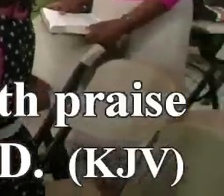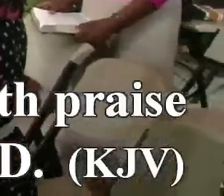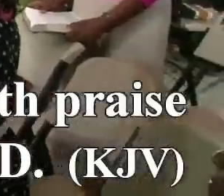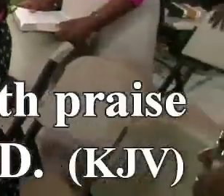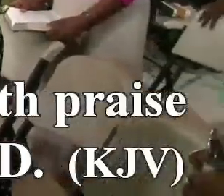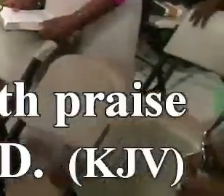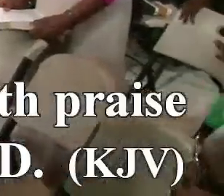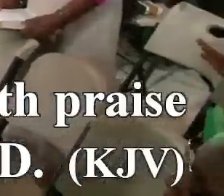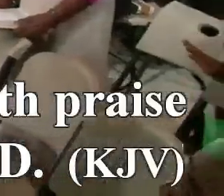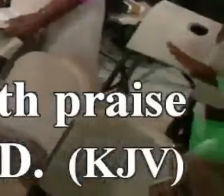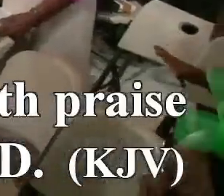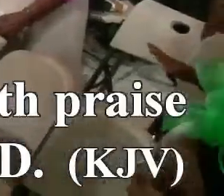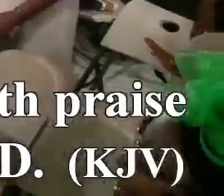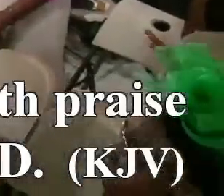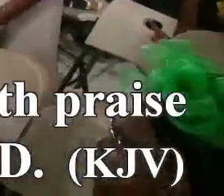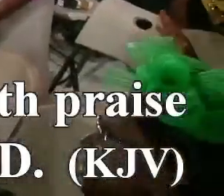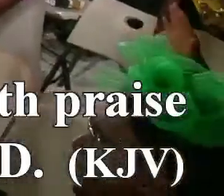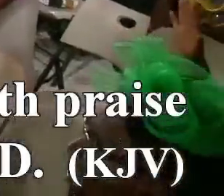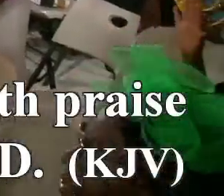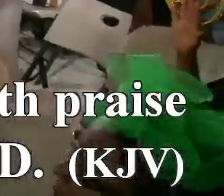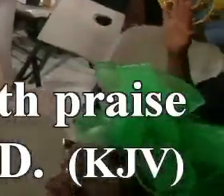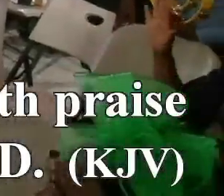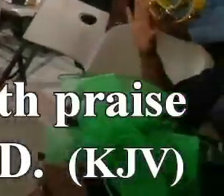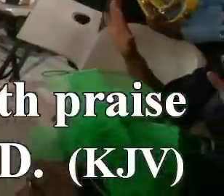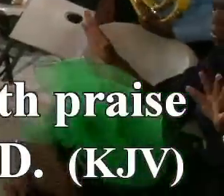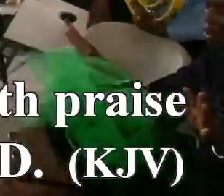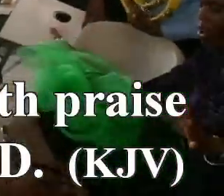let everything that has breath,